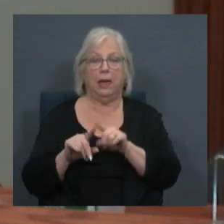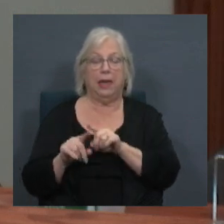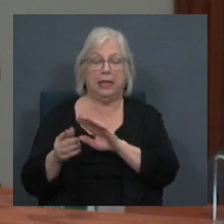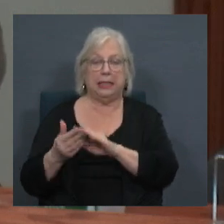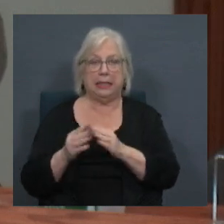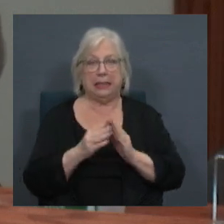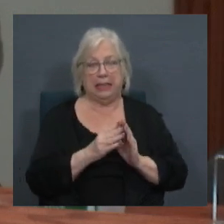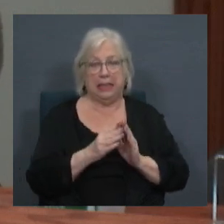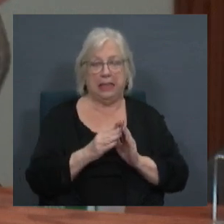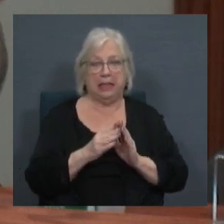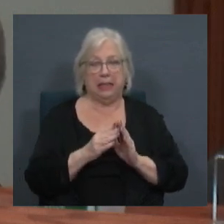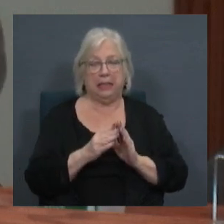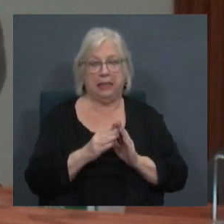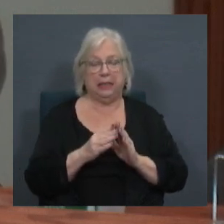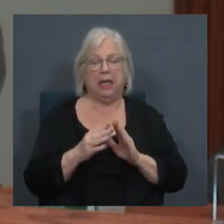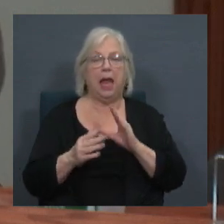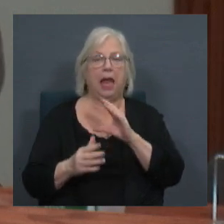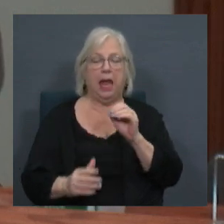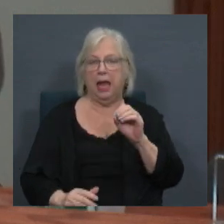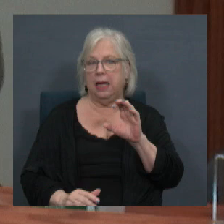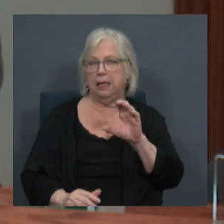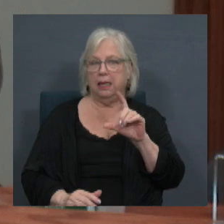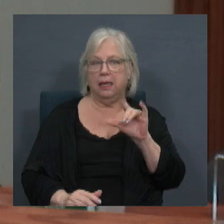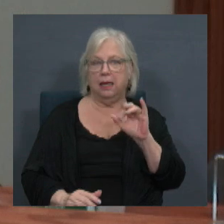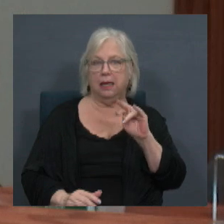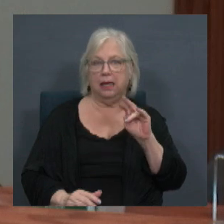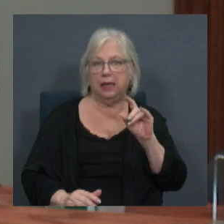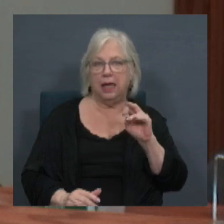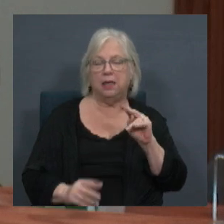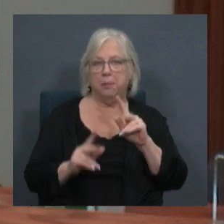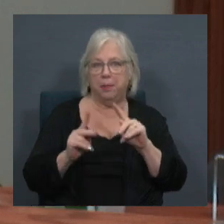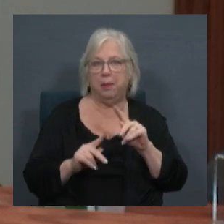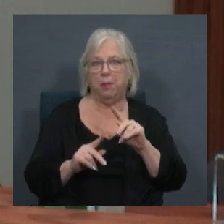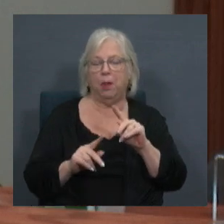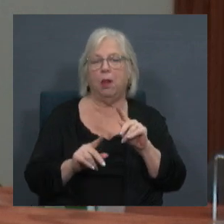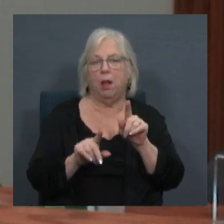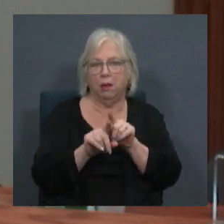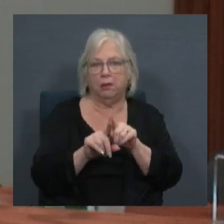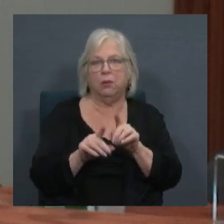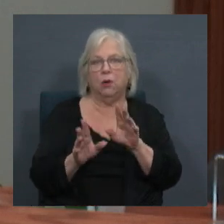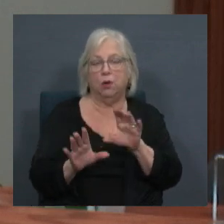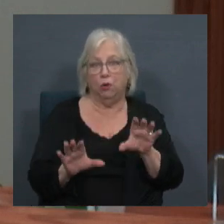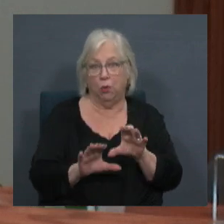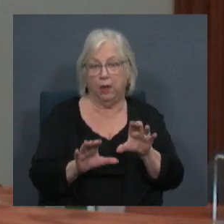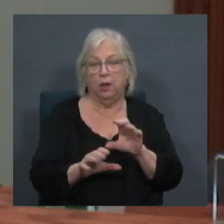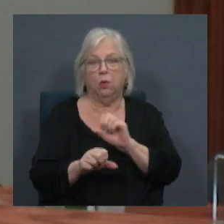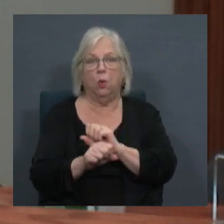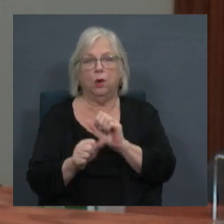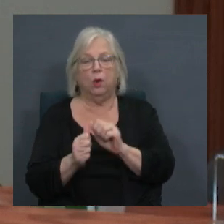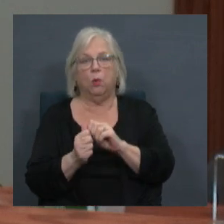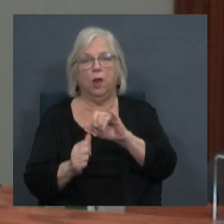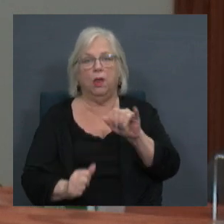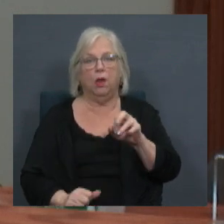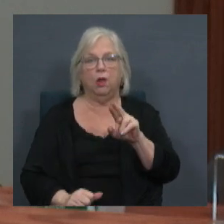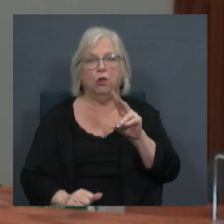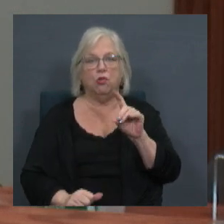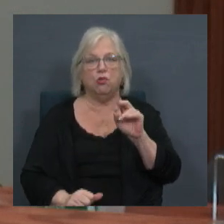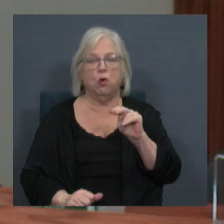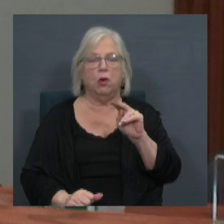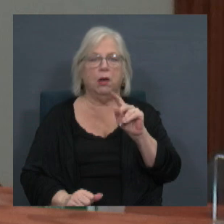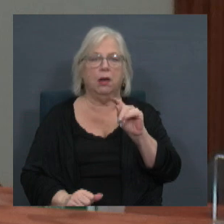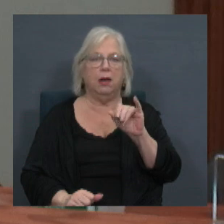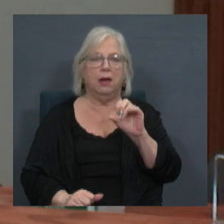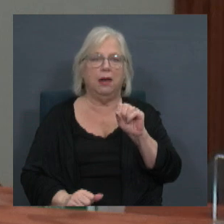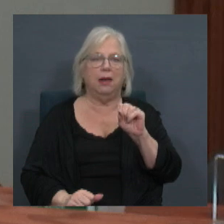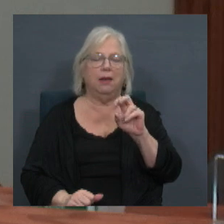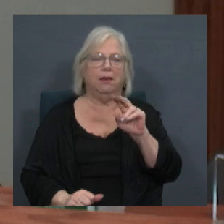then the Clinton people are doing, is working with Jordan Tinsley on a power